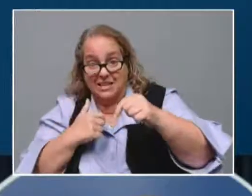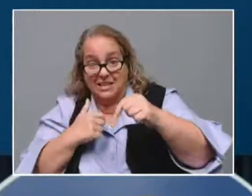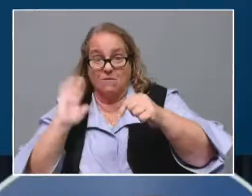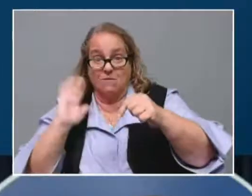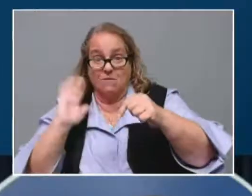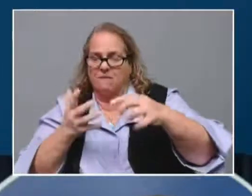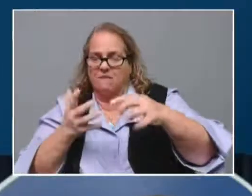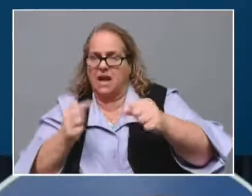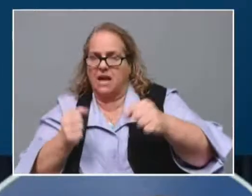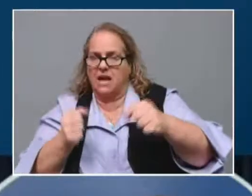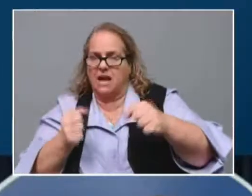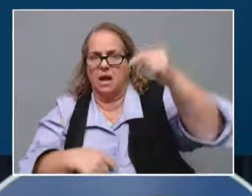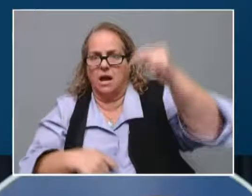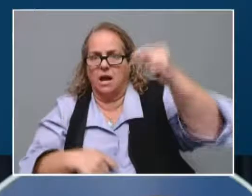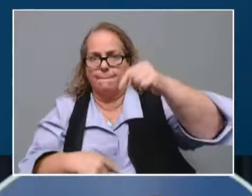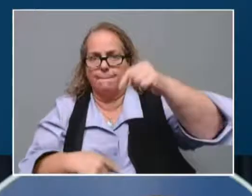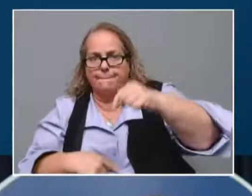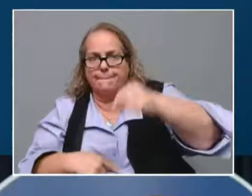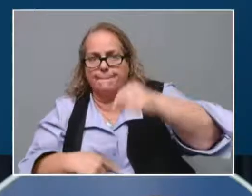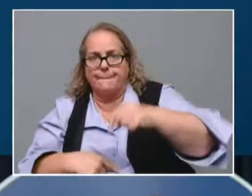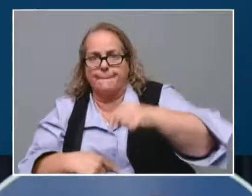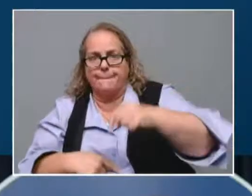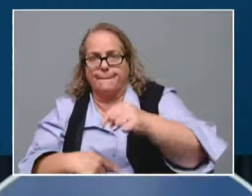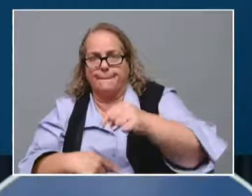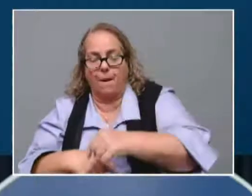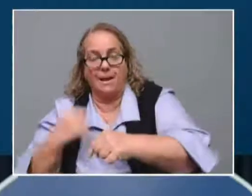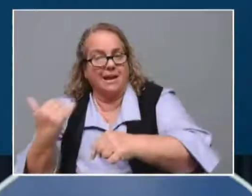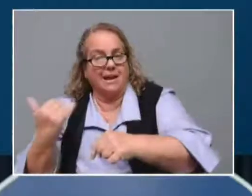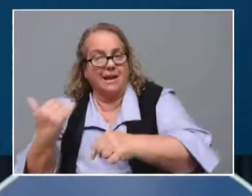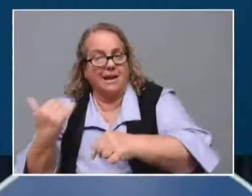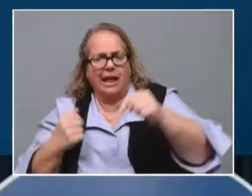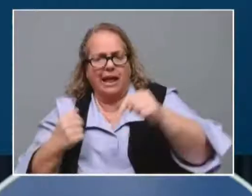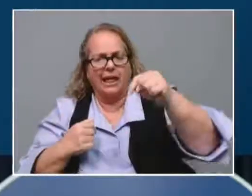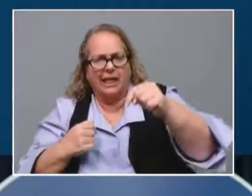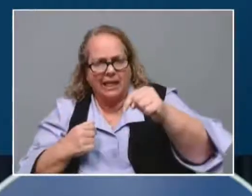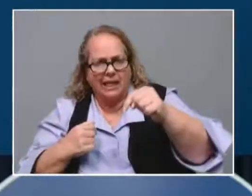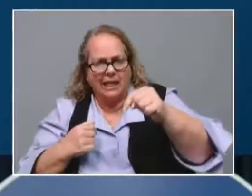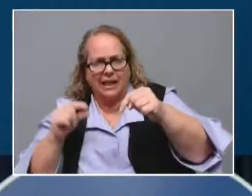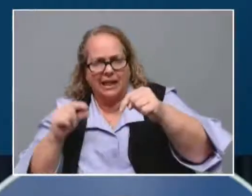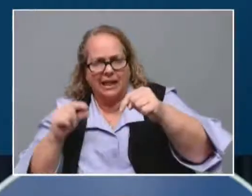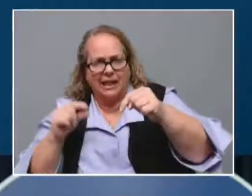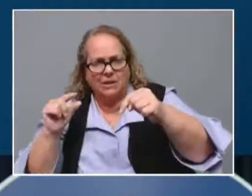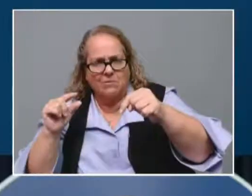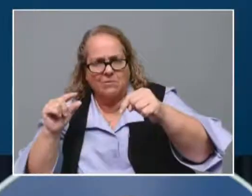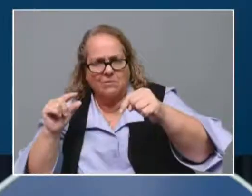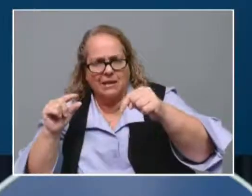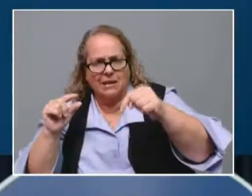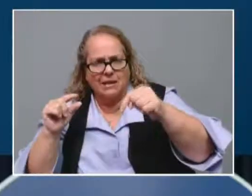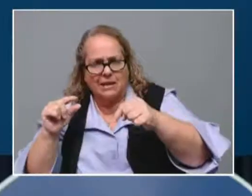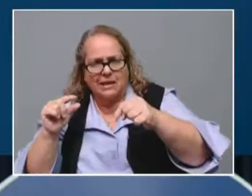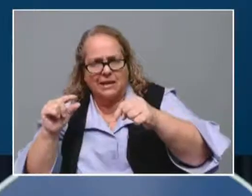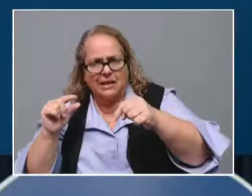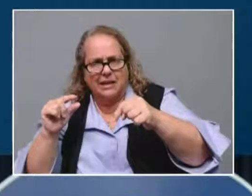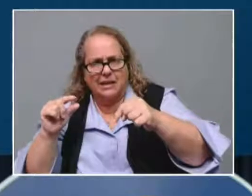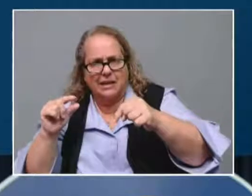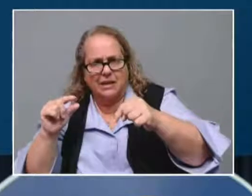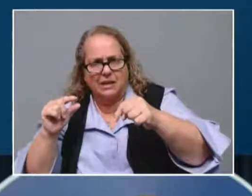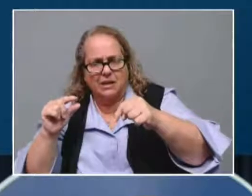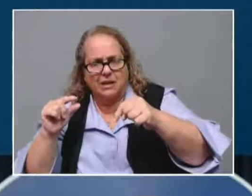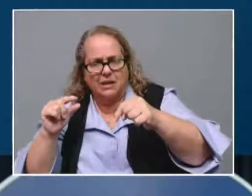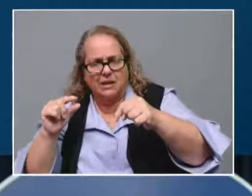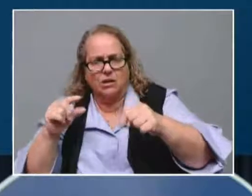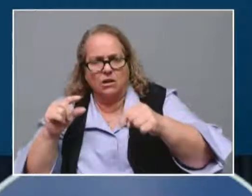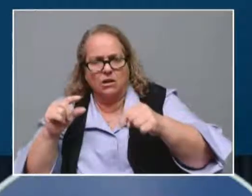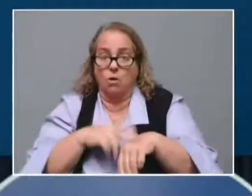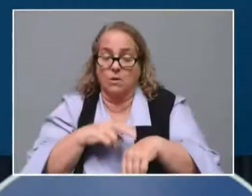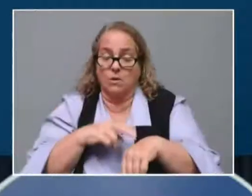no longer the case. We'd normally been, at least 1,000, sometimes